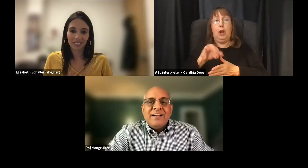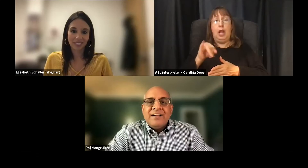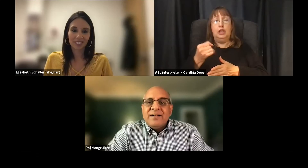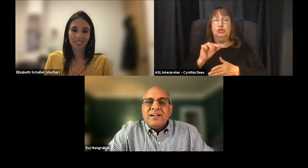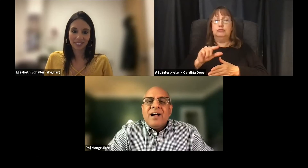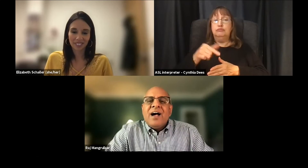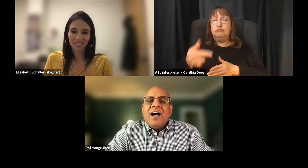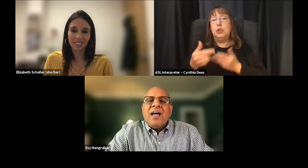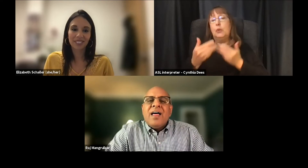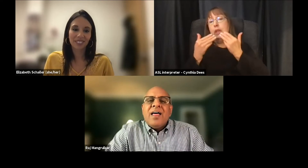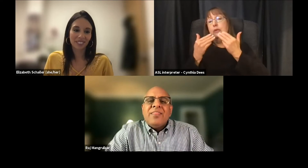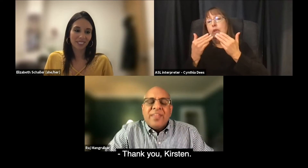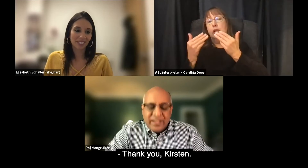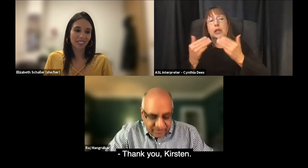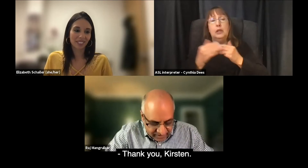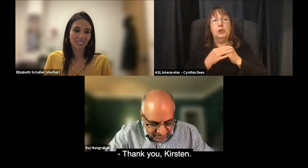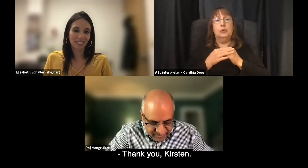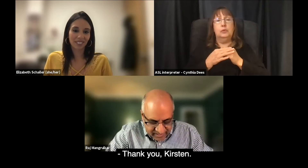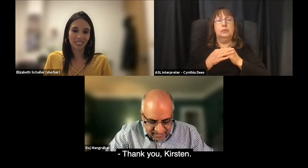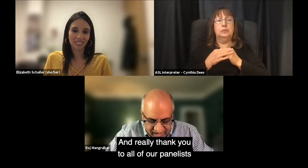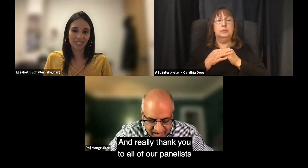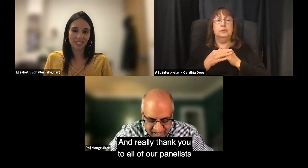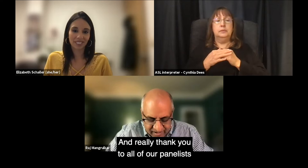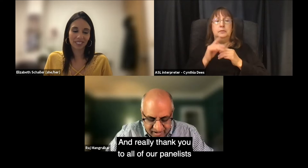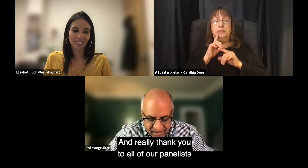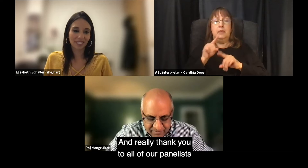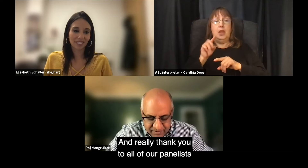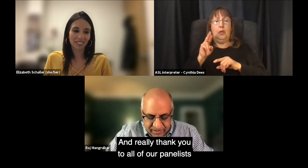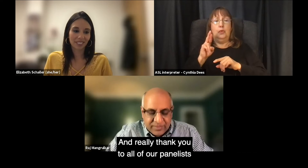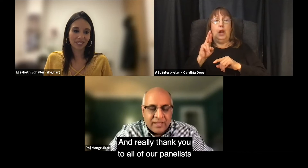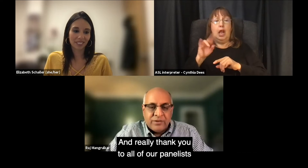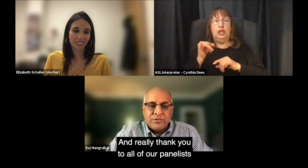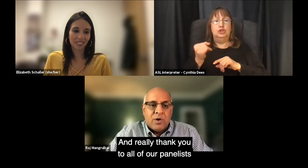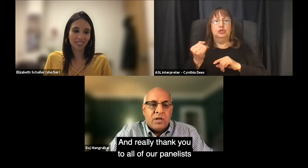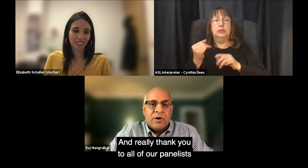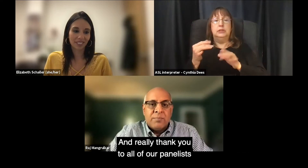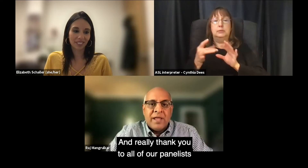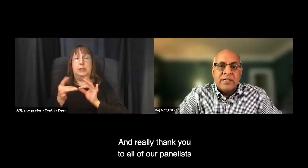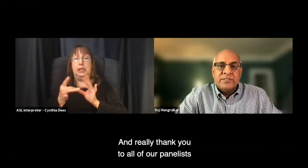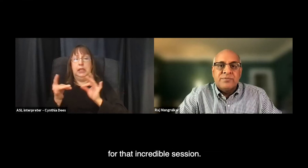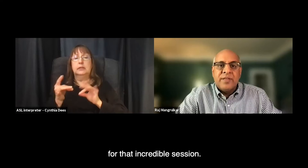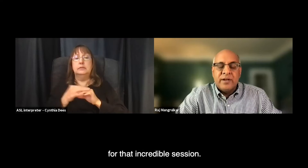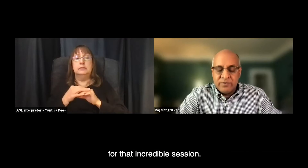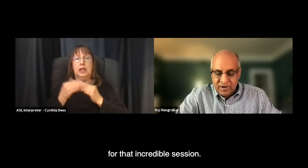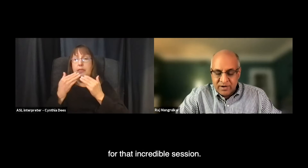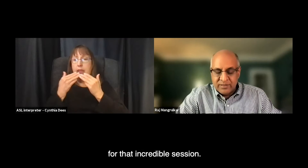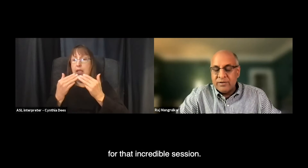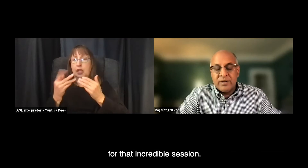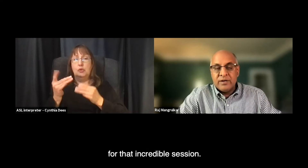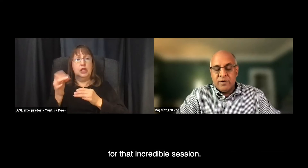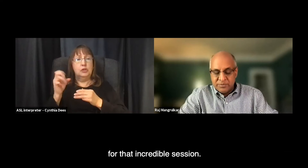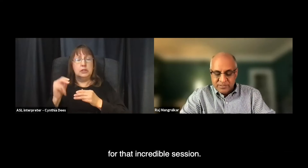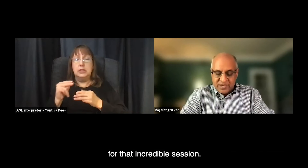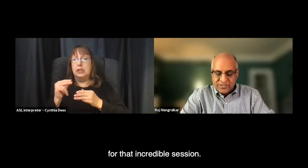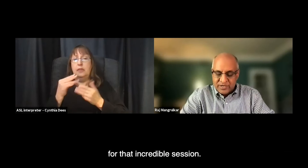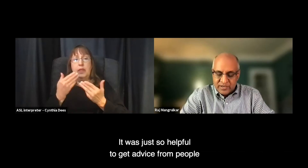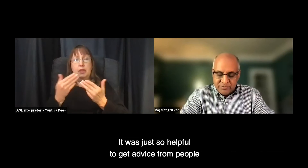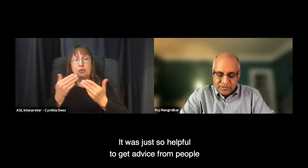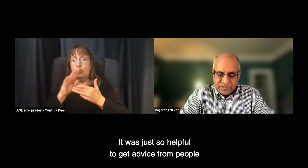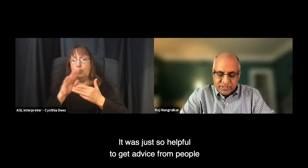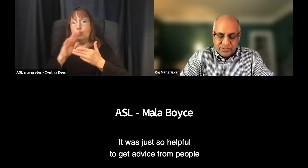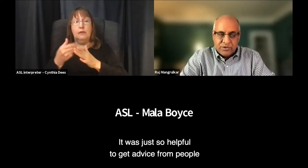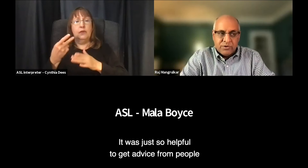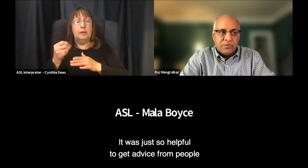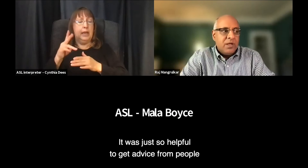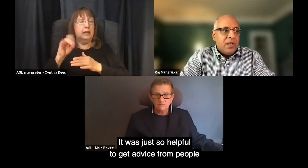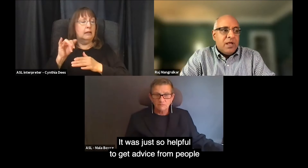everyone. Thank you, Kirsten, and really thank you to all of our panelists for that incredible session. It